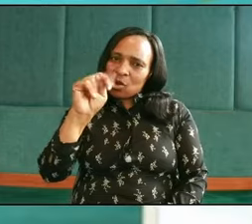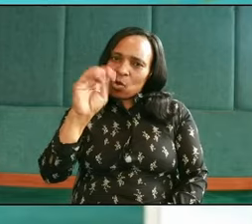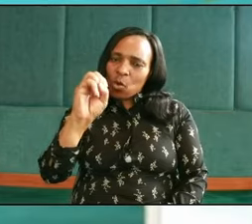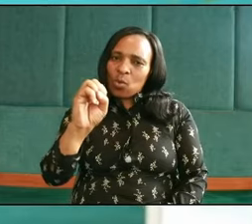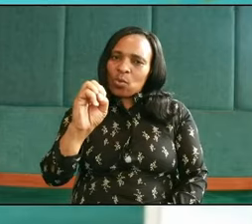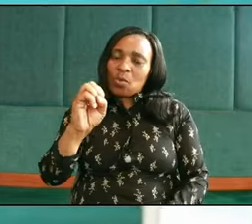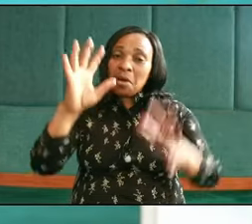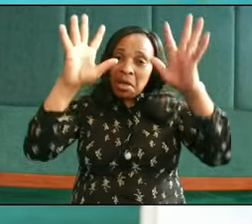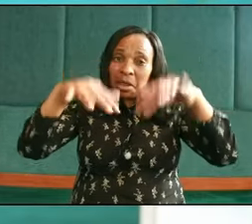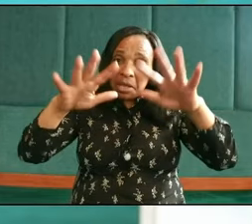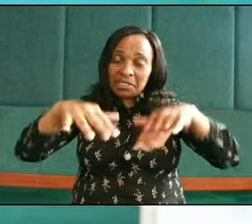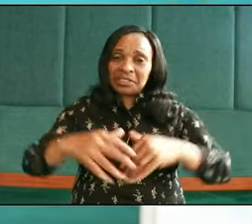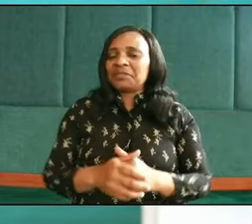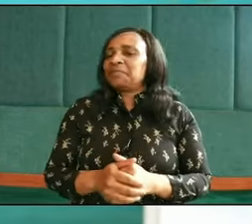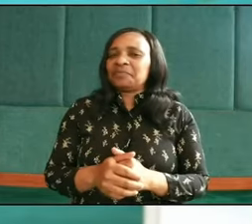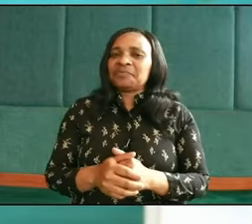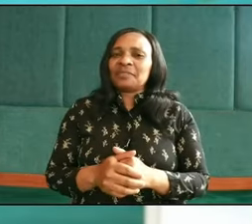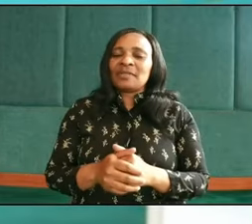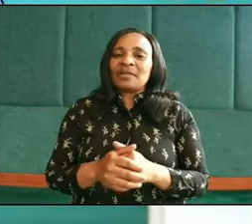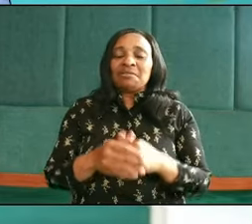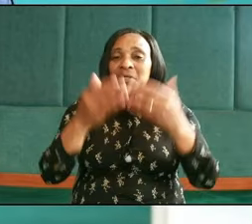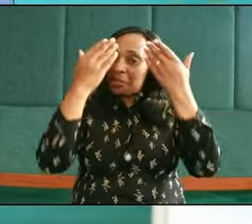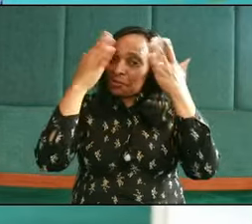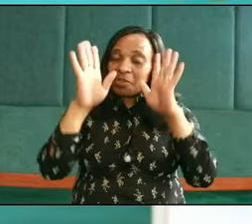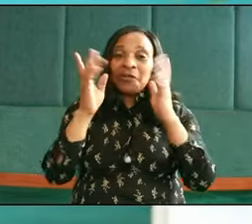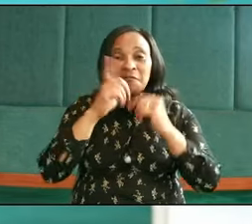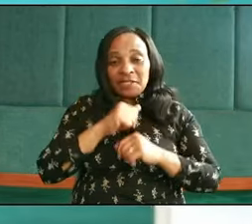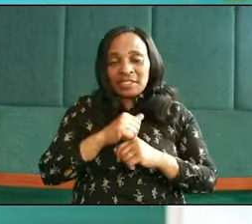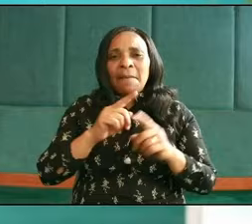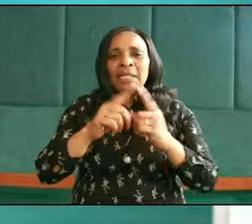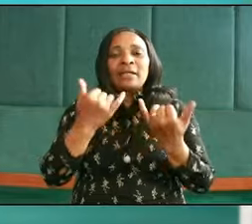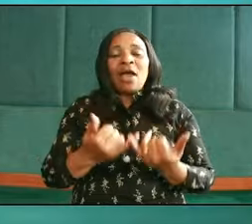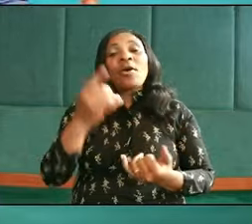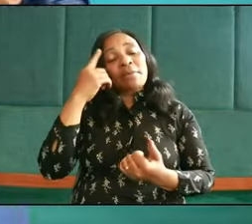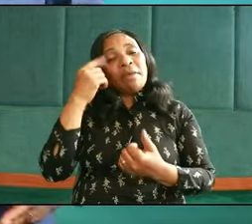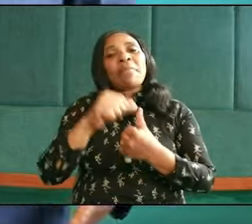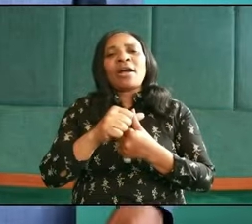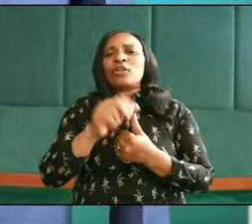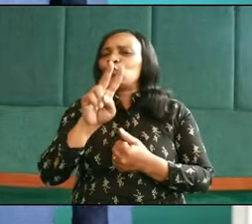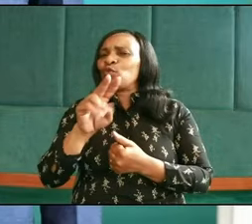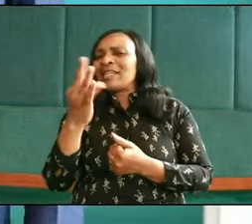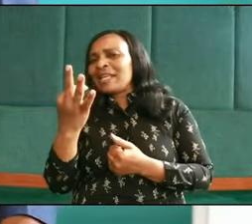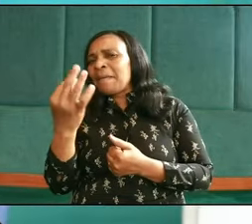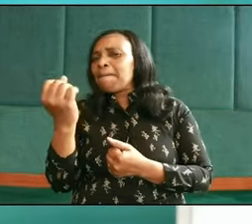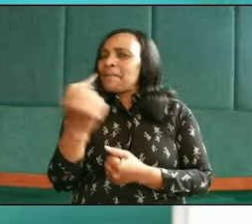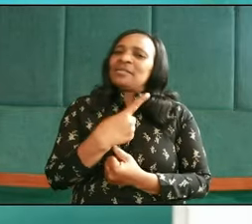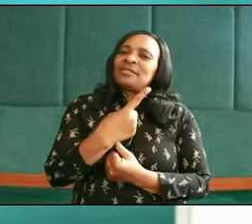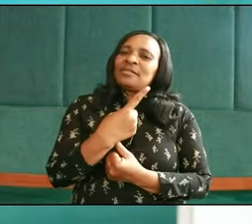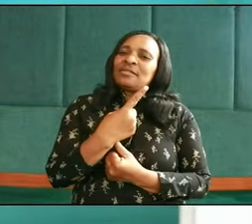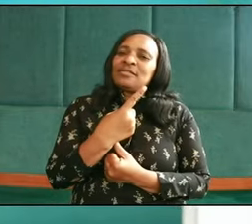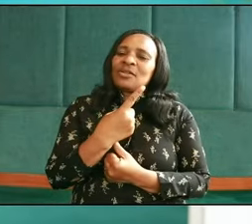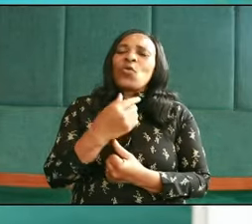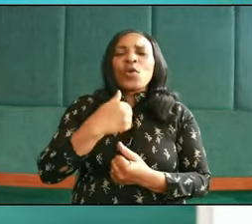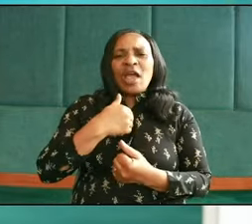just, I don't know whether they have just, it has just passed, but you can remember 2-3 months down the